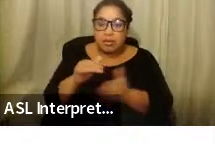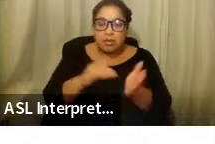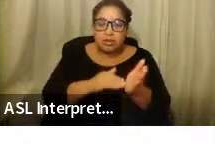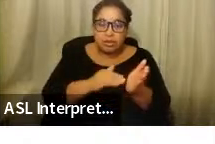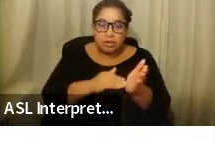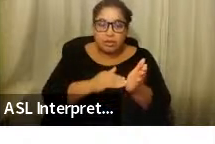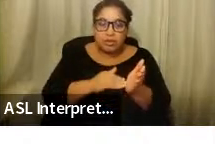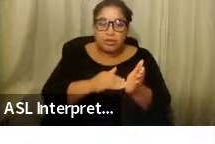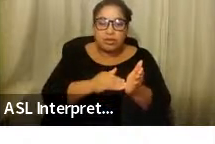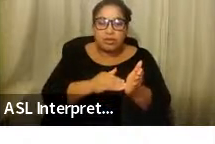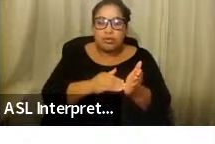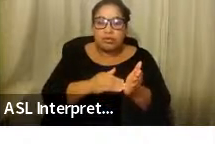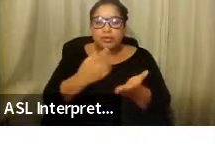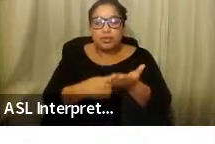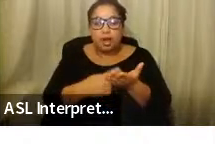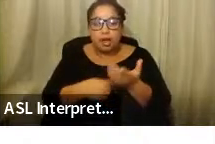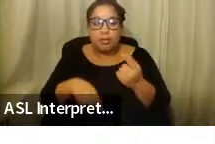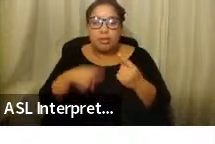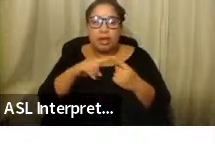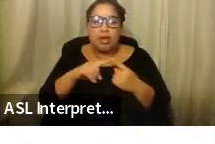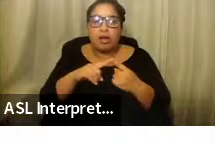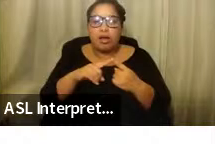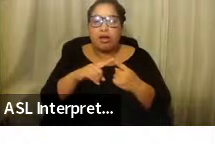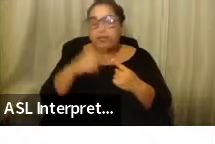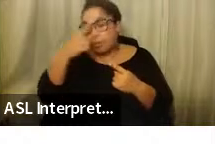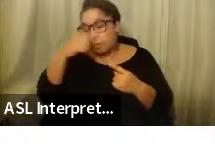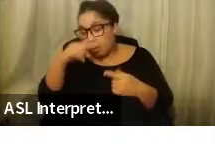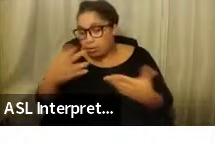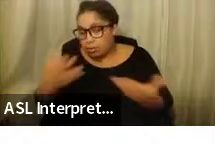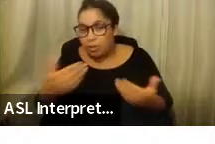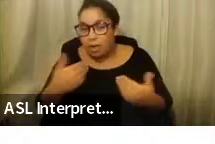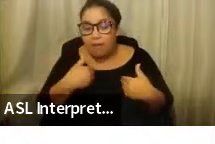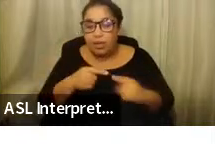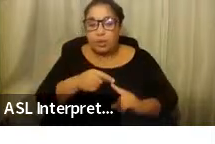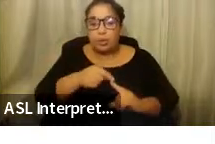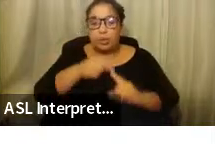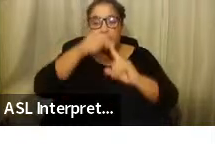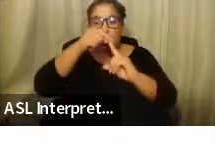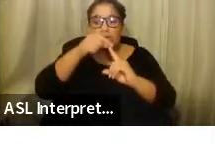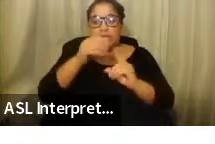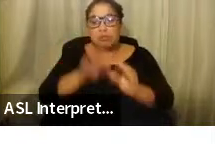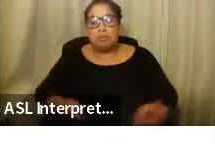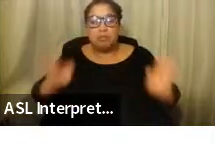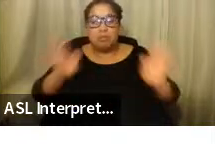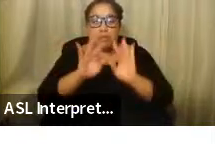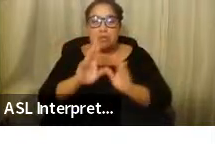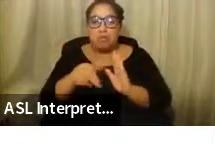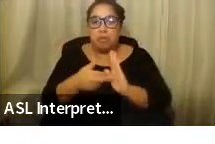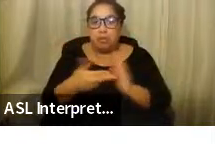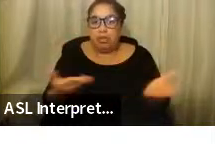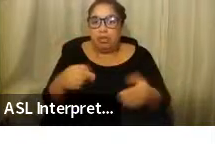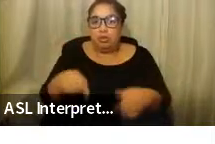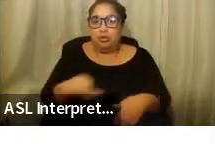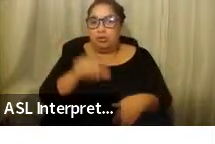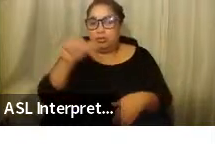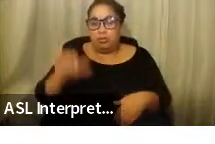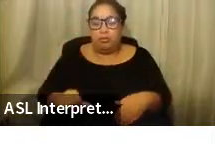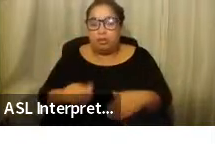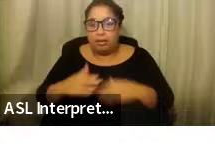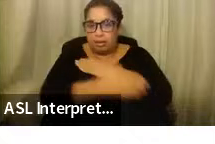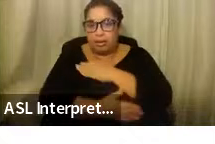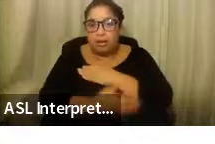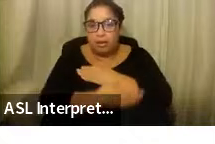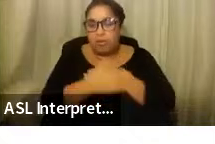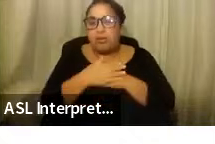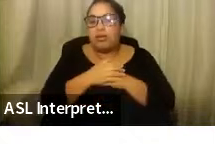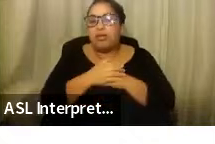really kind of talk about, if you wouldn't mind for a moment, you have a very unique and important role here in our county, both being a practicing